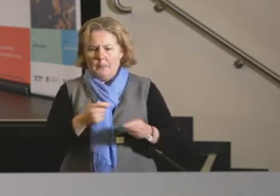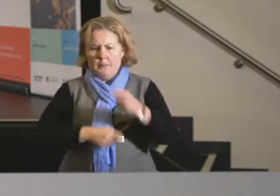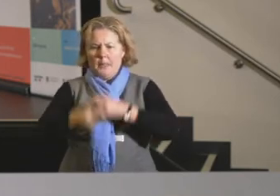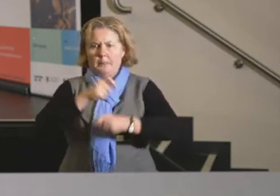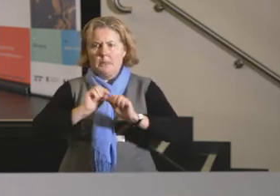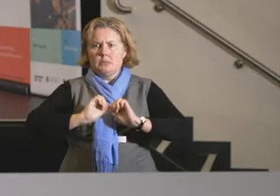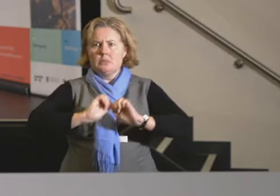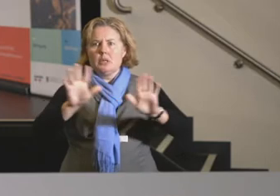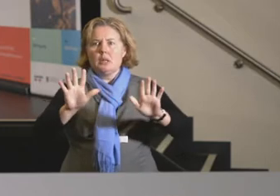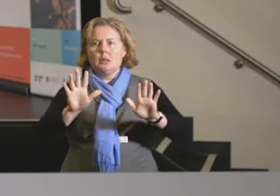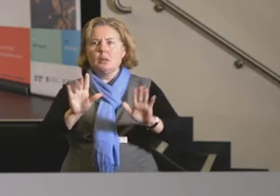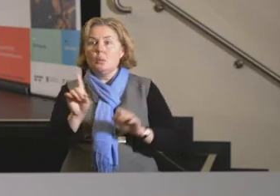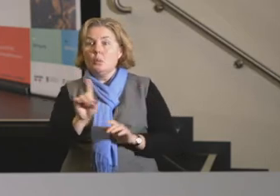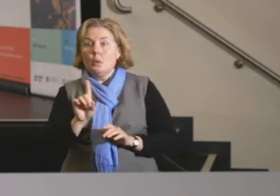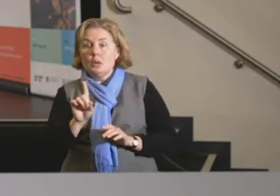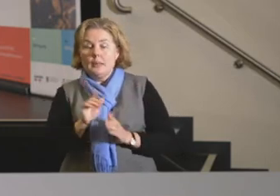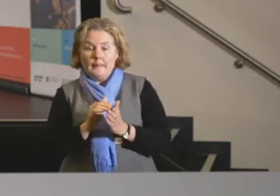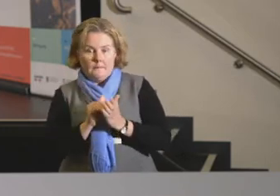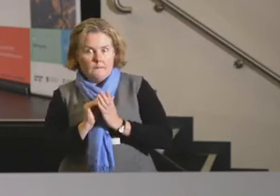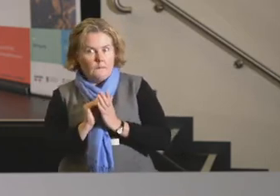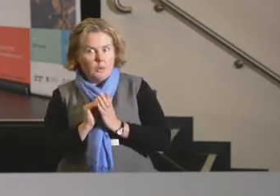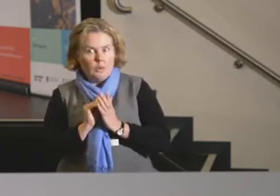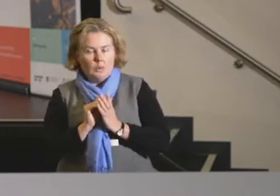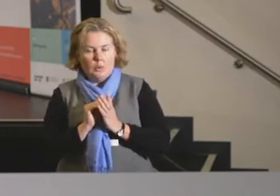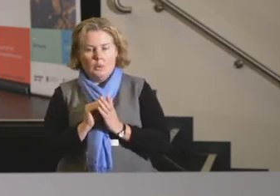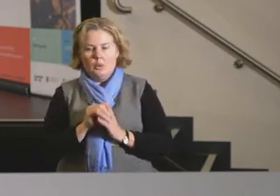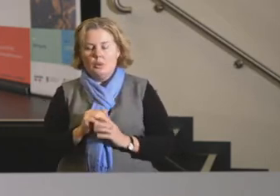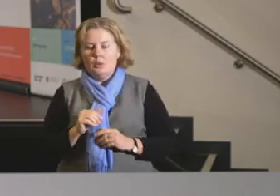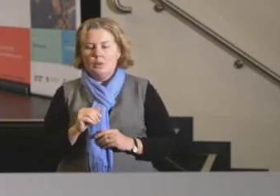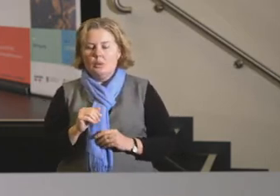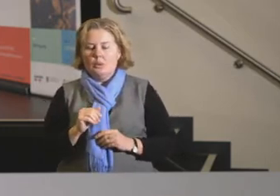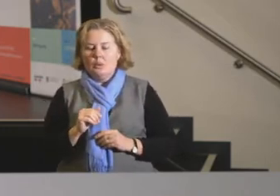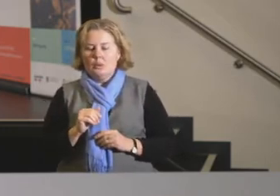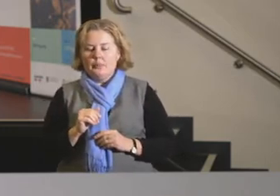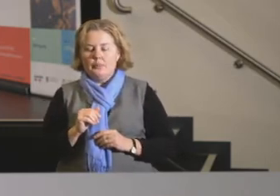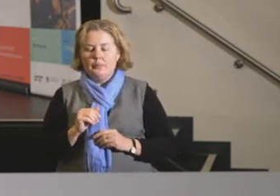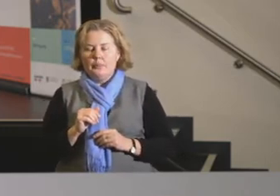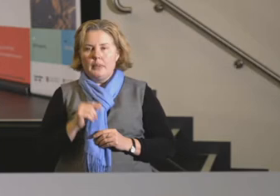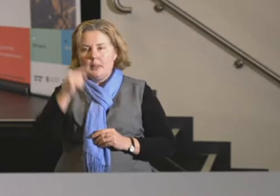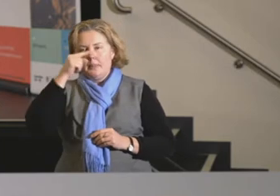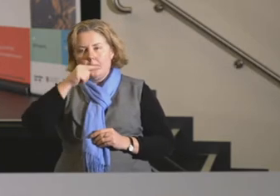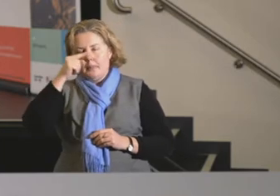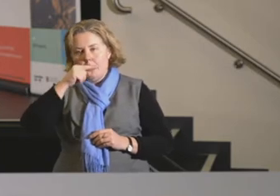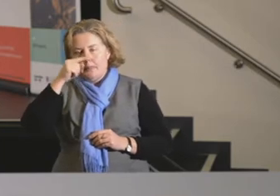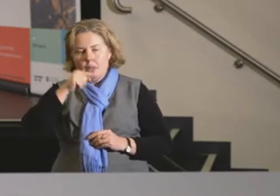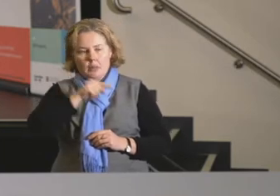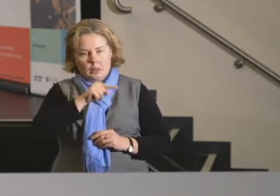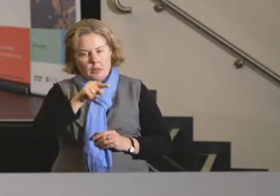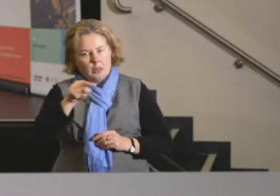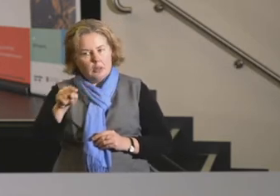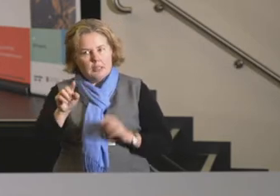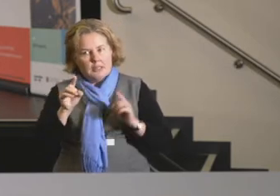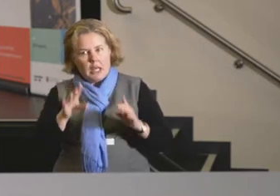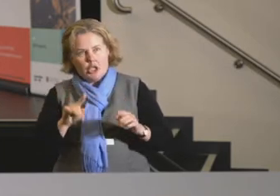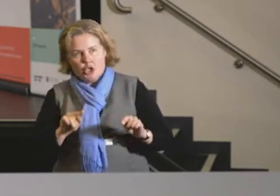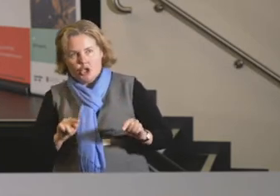way, so I'm trying to be less gloomy and doomy, is people beginning to